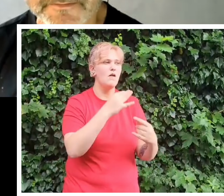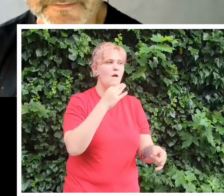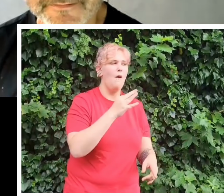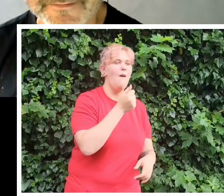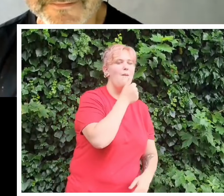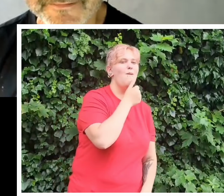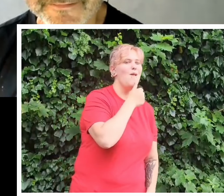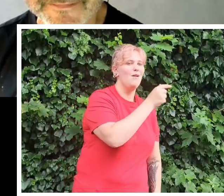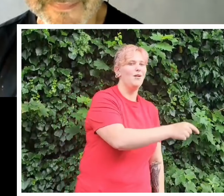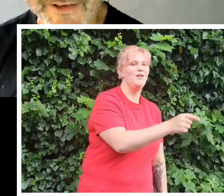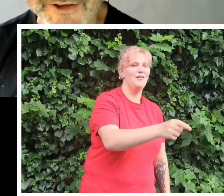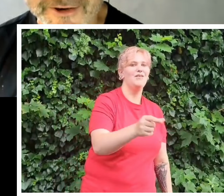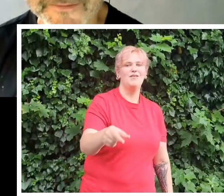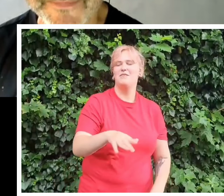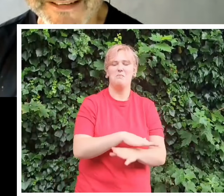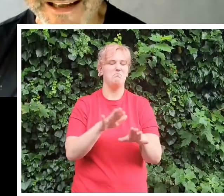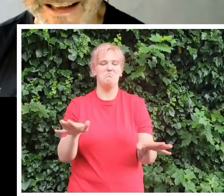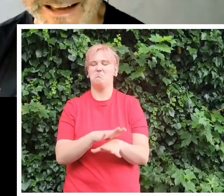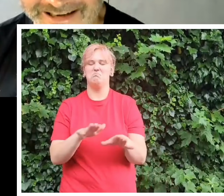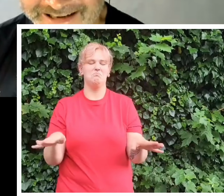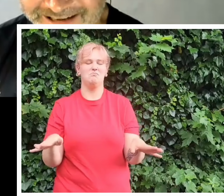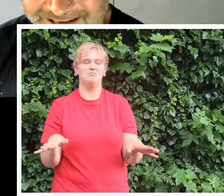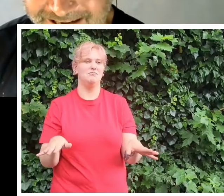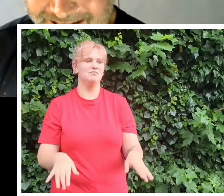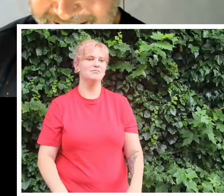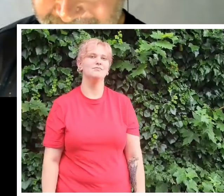children. You can't.